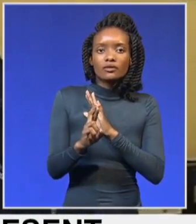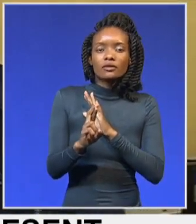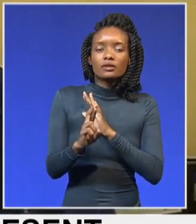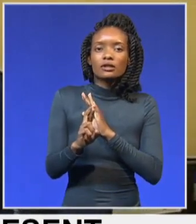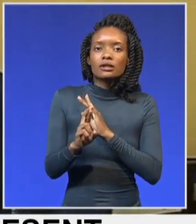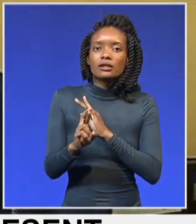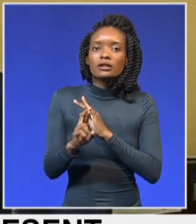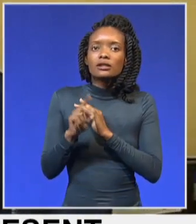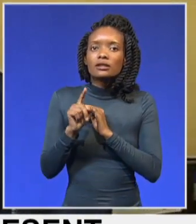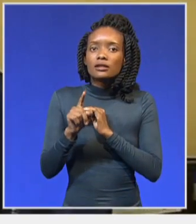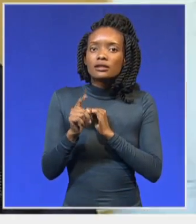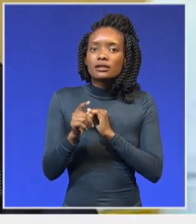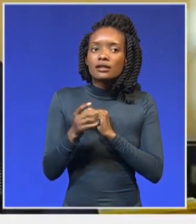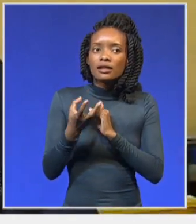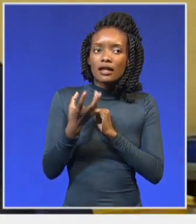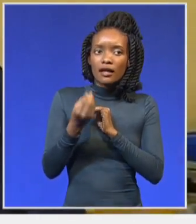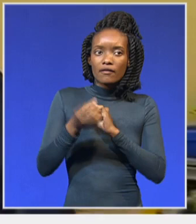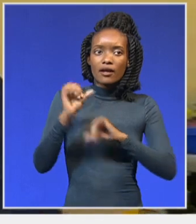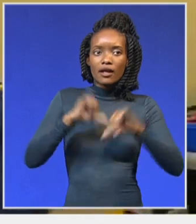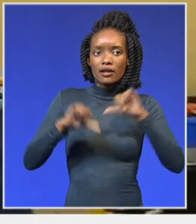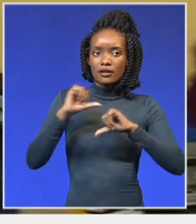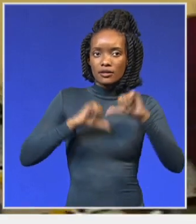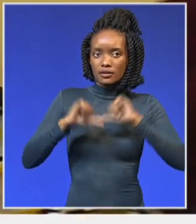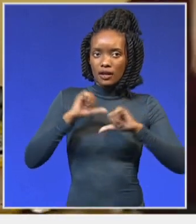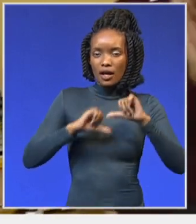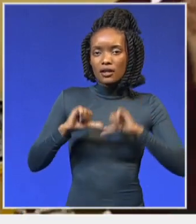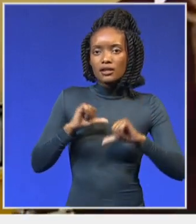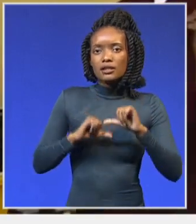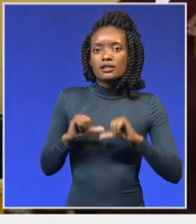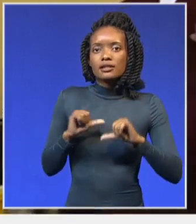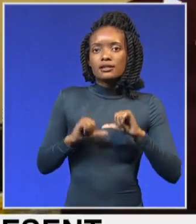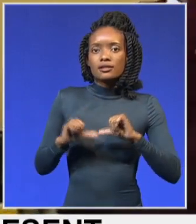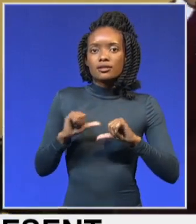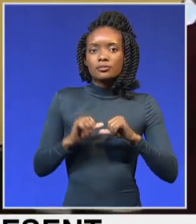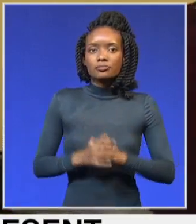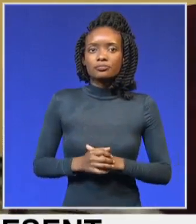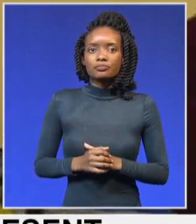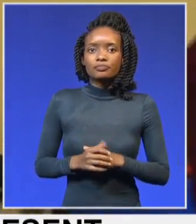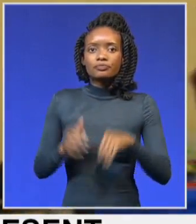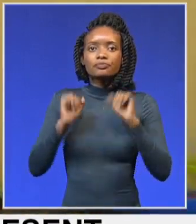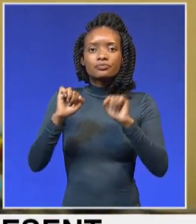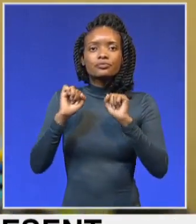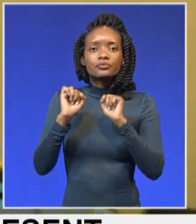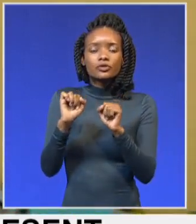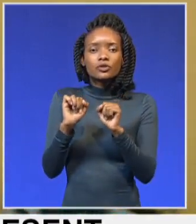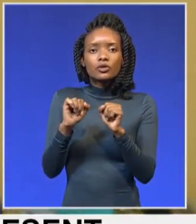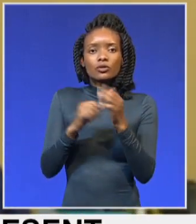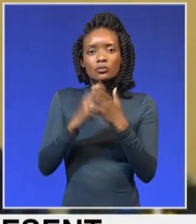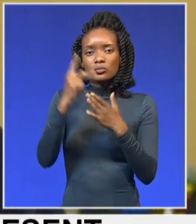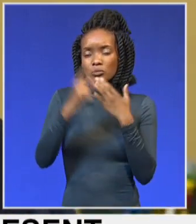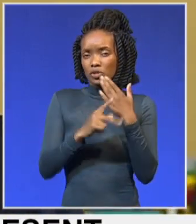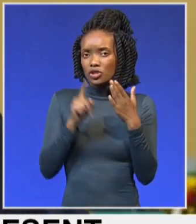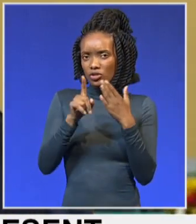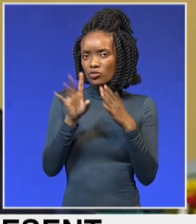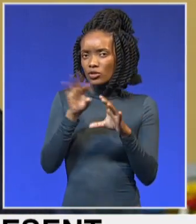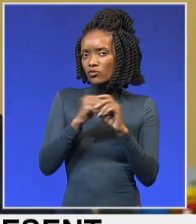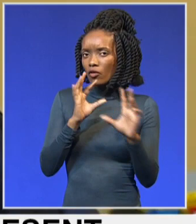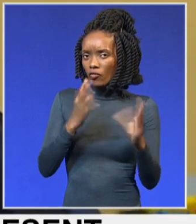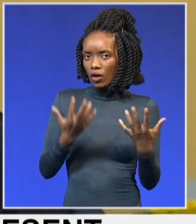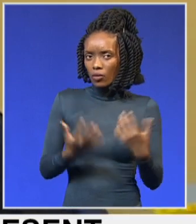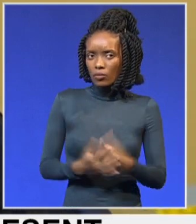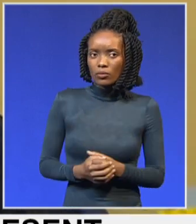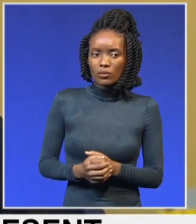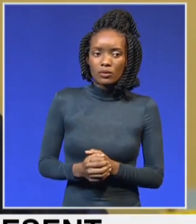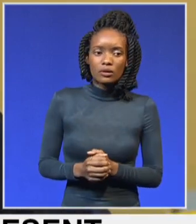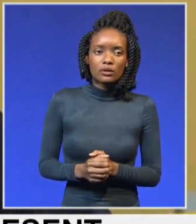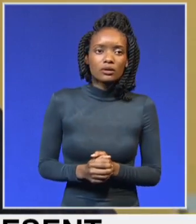a lot of science to Carnarvon and to this area. Your involvement in this project? Yeah, if you